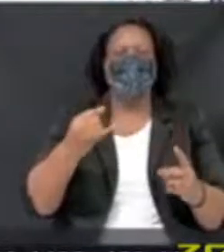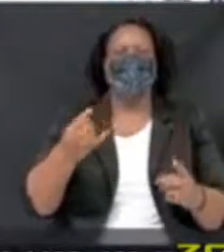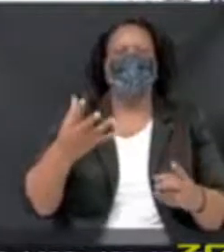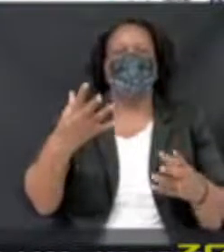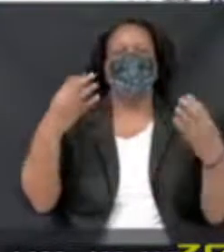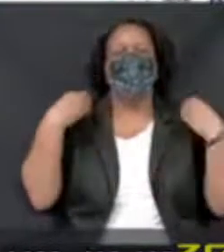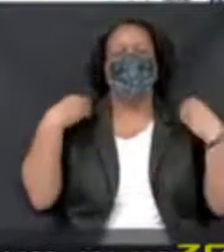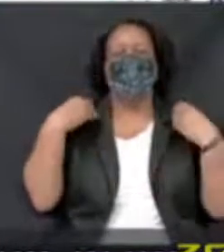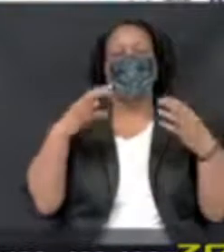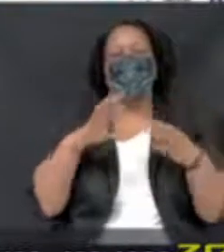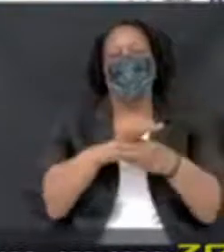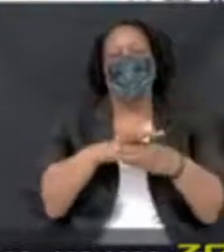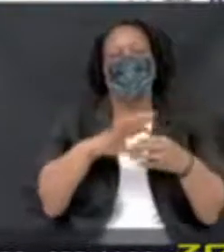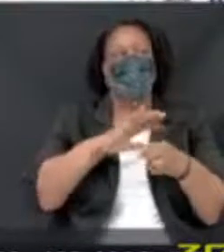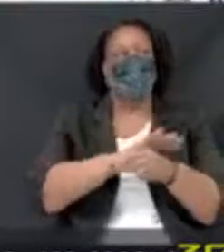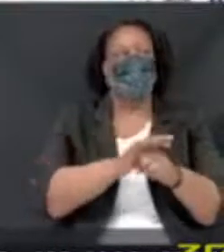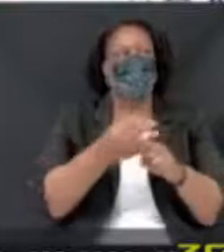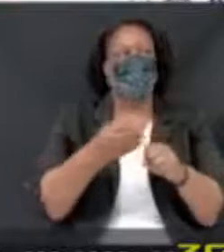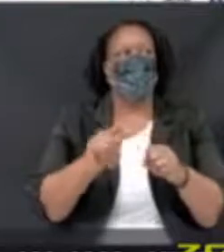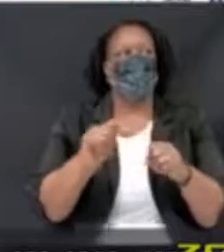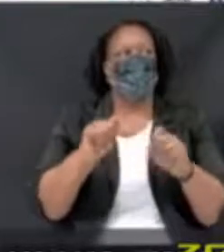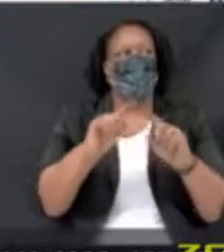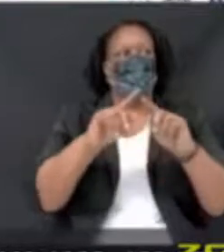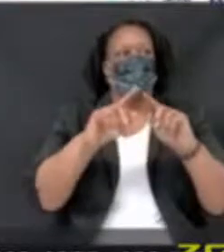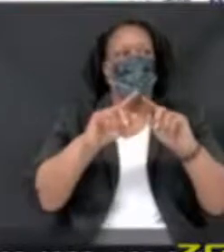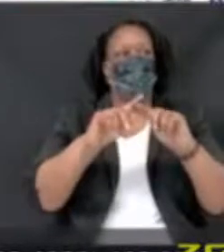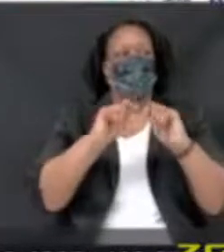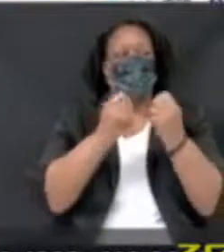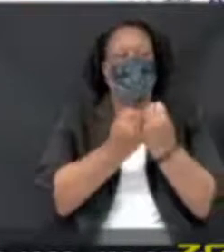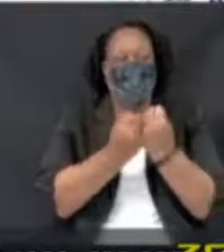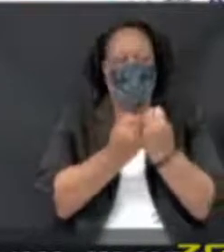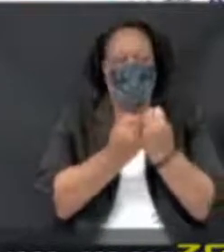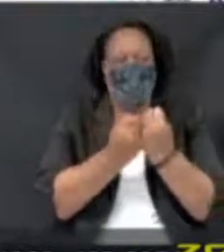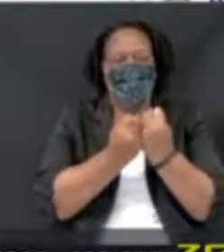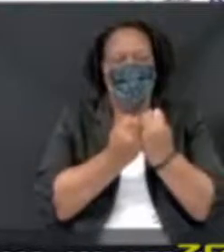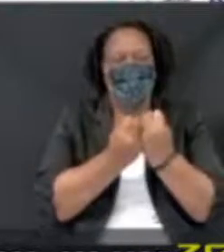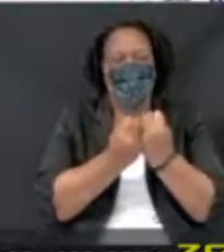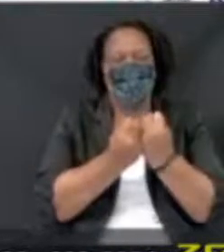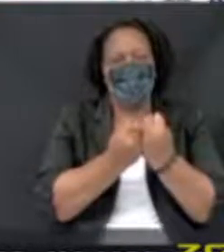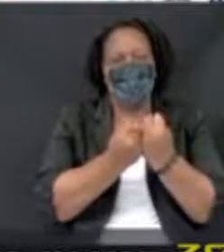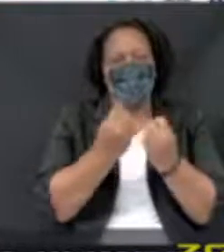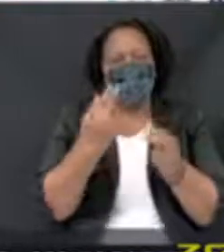Coordinator here at NEMA, to give us his presentation.